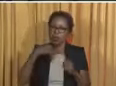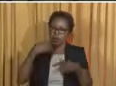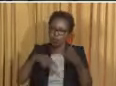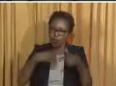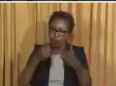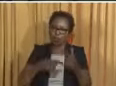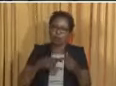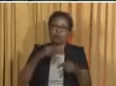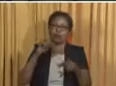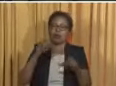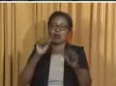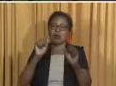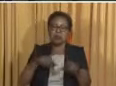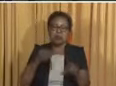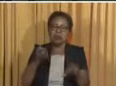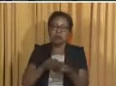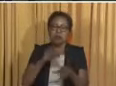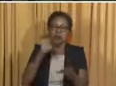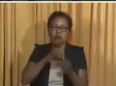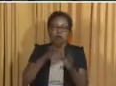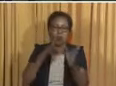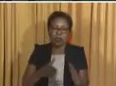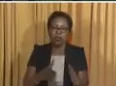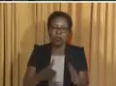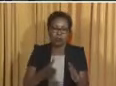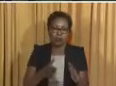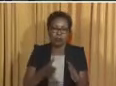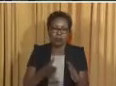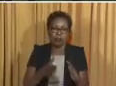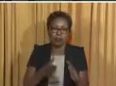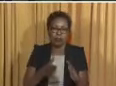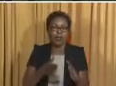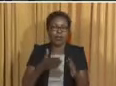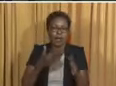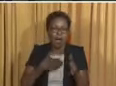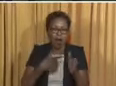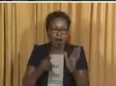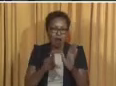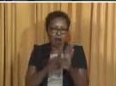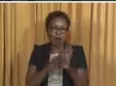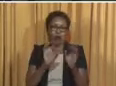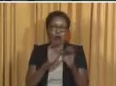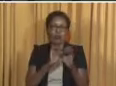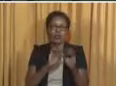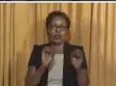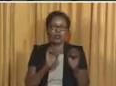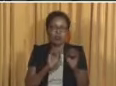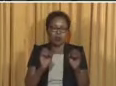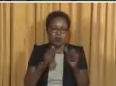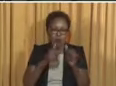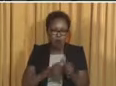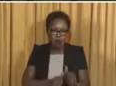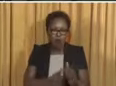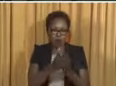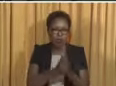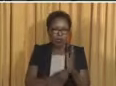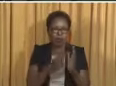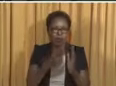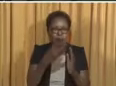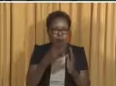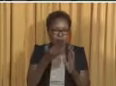by virtue of ascendancy to presidency. There is no law pursuant to Article 24 of the